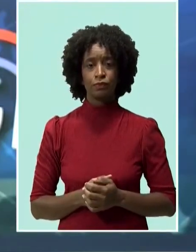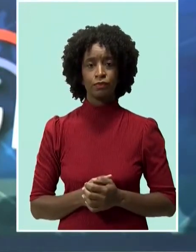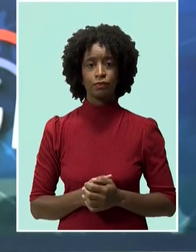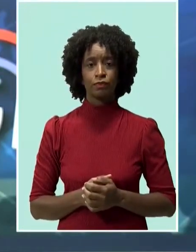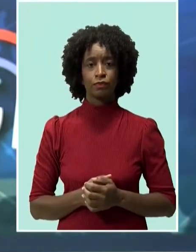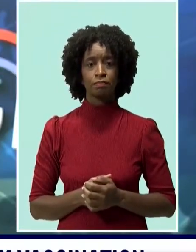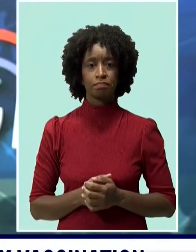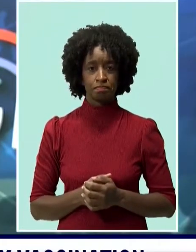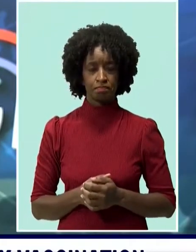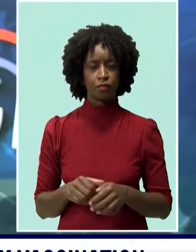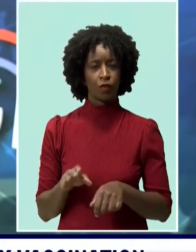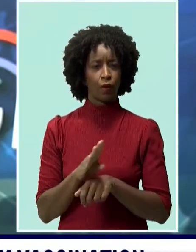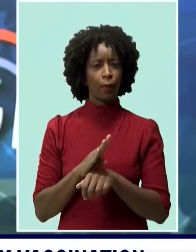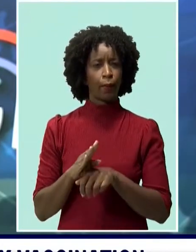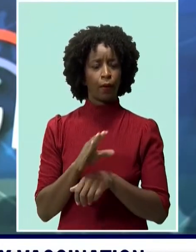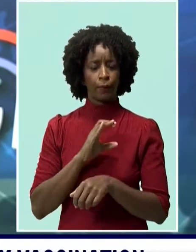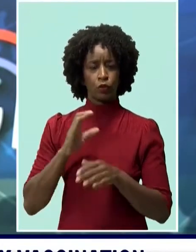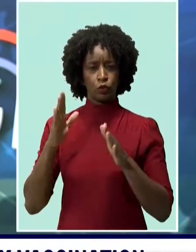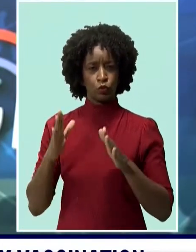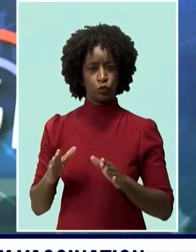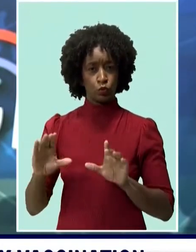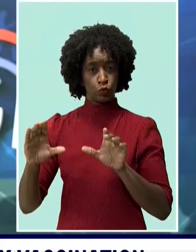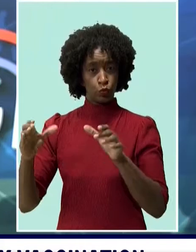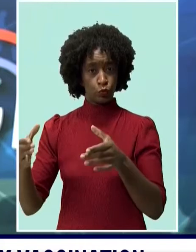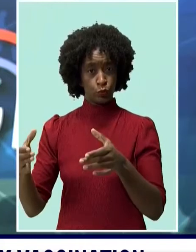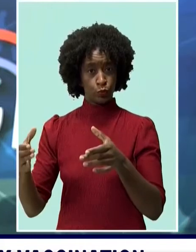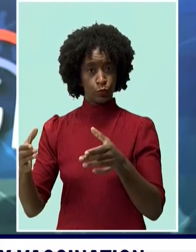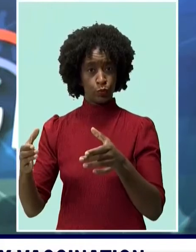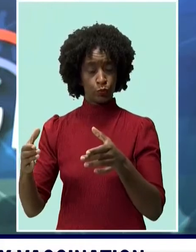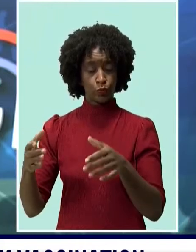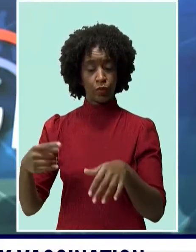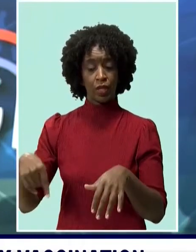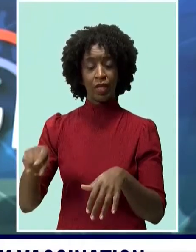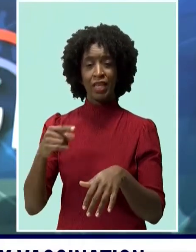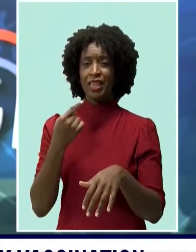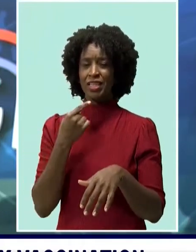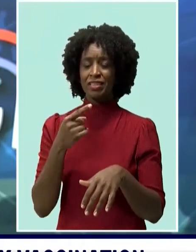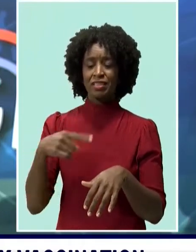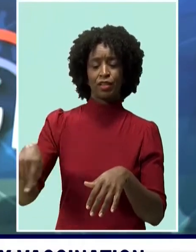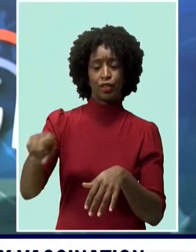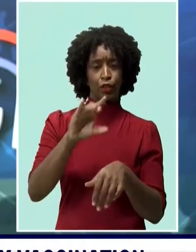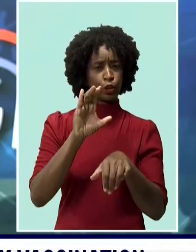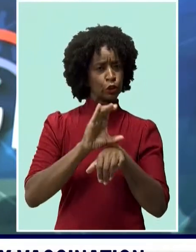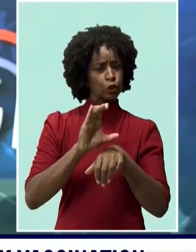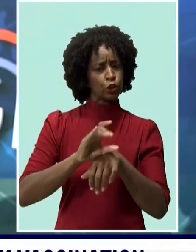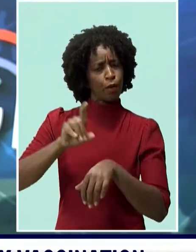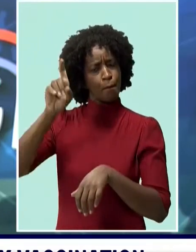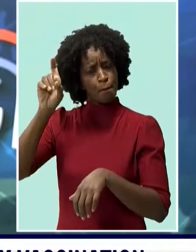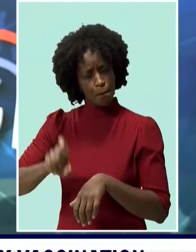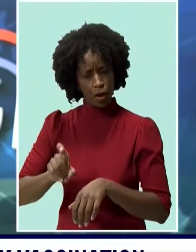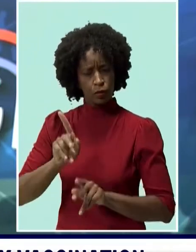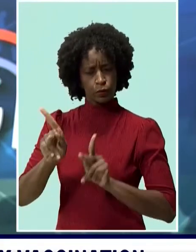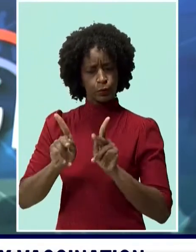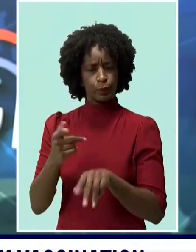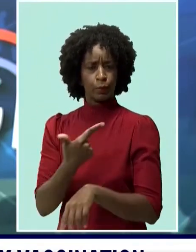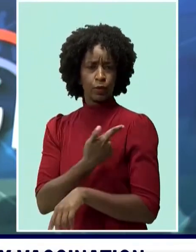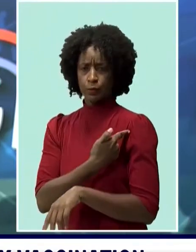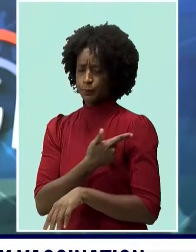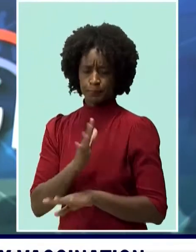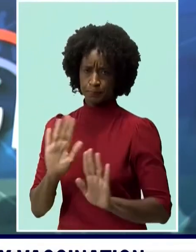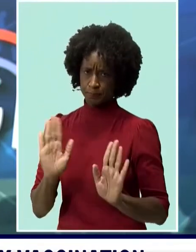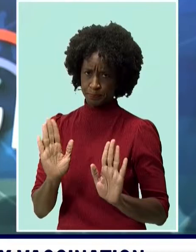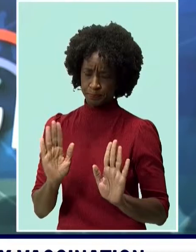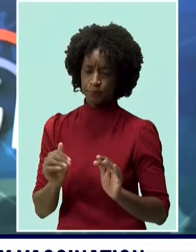Barbados Christian Council has stated it is not going the route of mandatory COVID-19 vaccination. Second Vice Chair Reverend